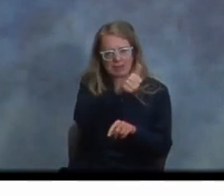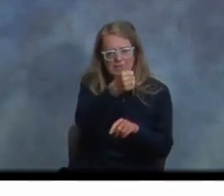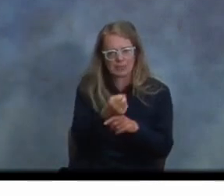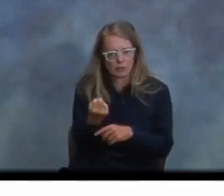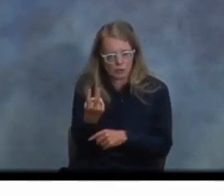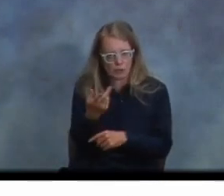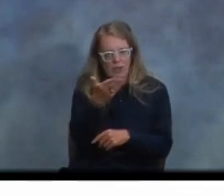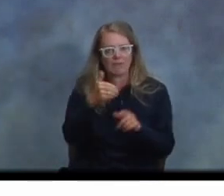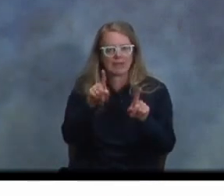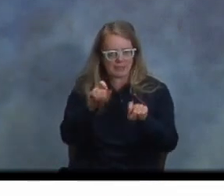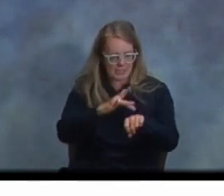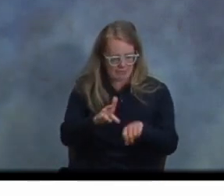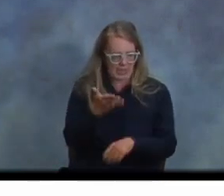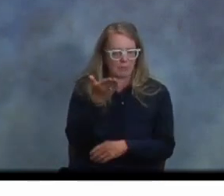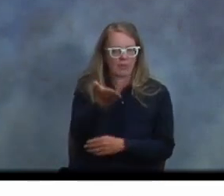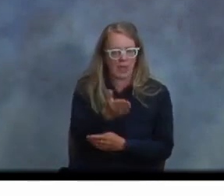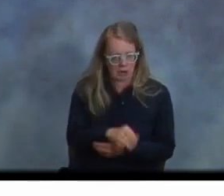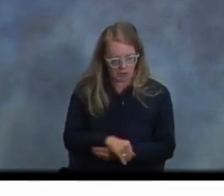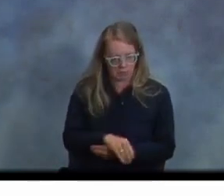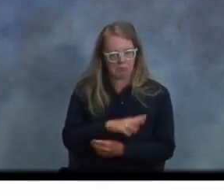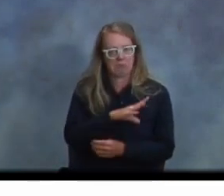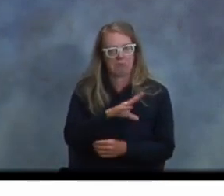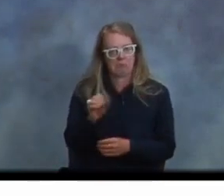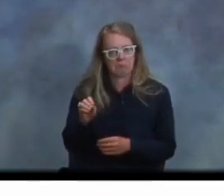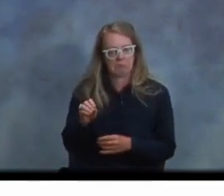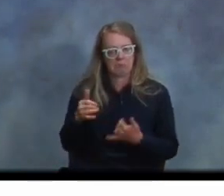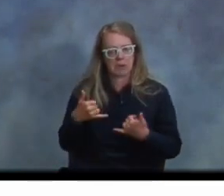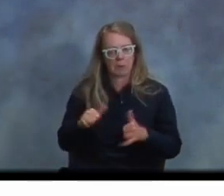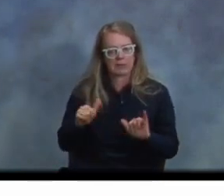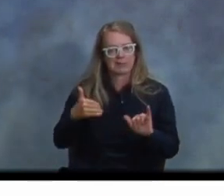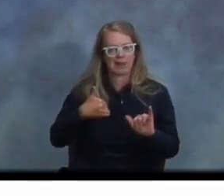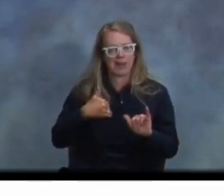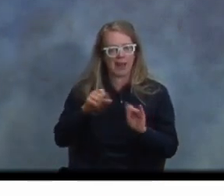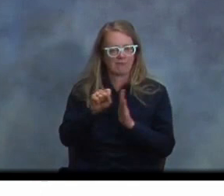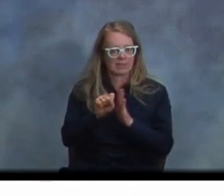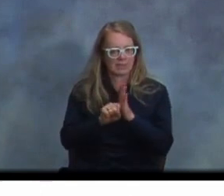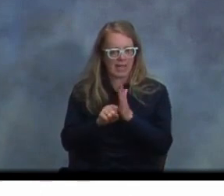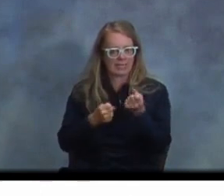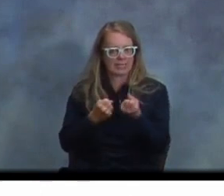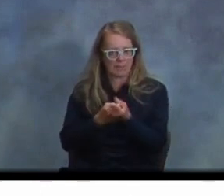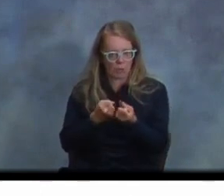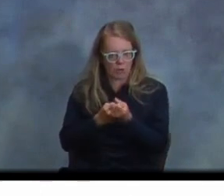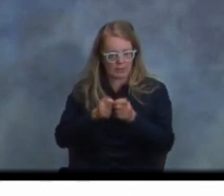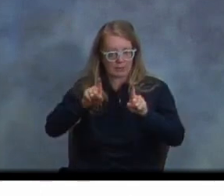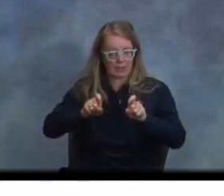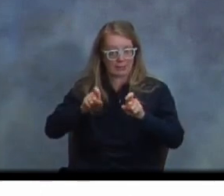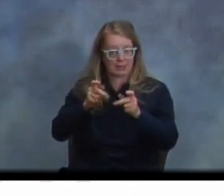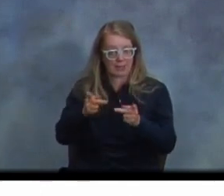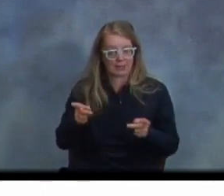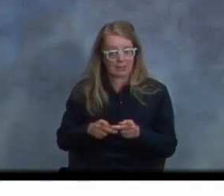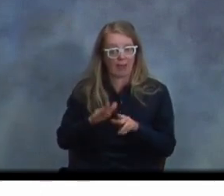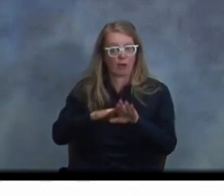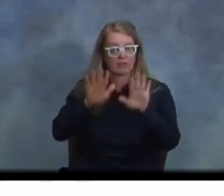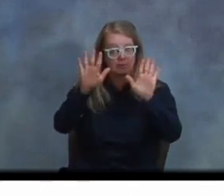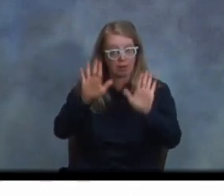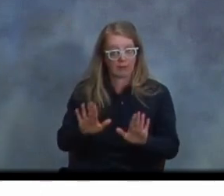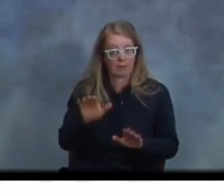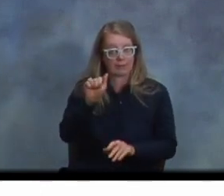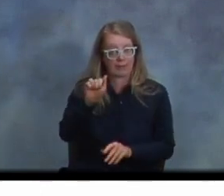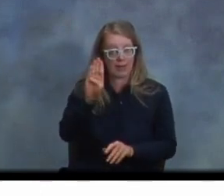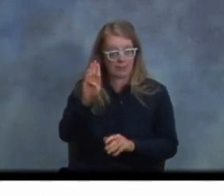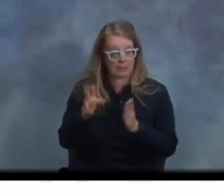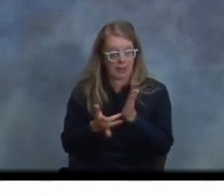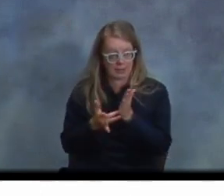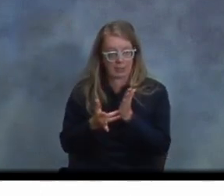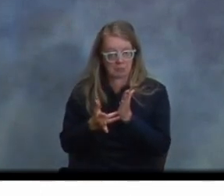get tested. And we also still have a state-supported testing site on Sundays at AB Tech.